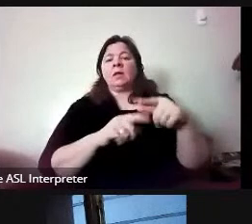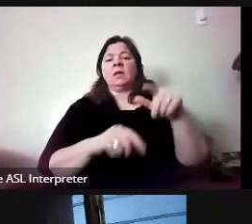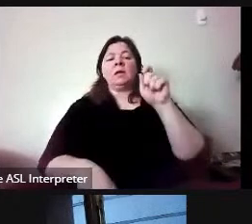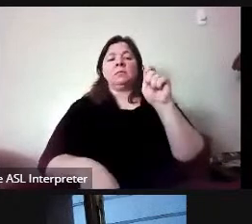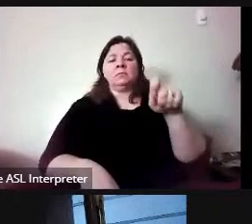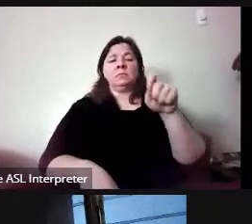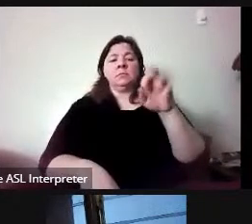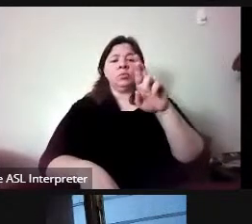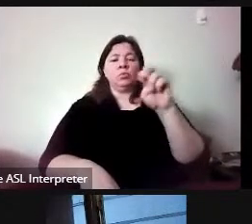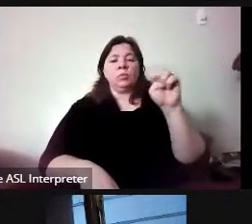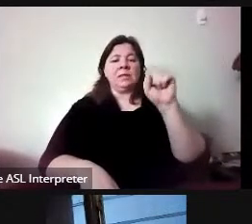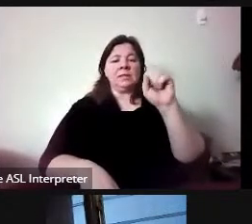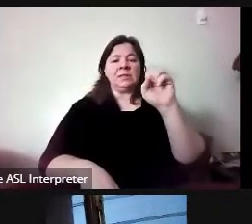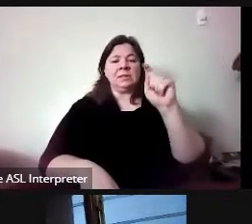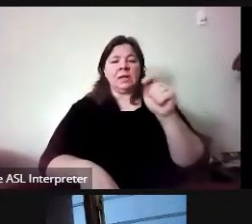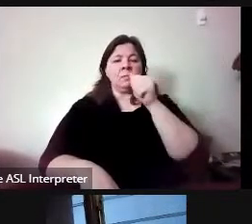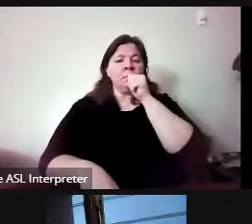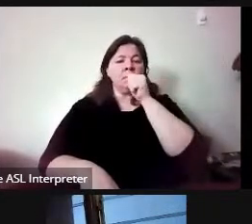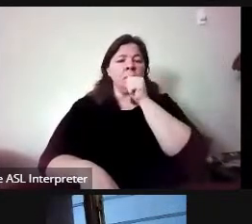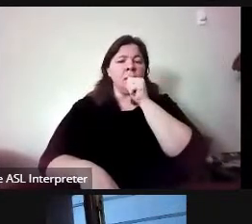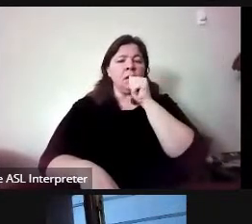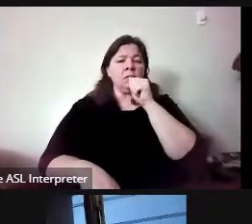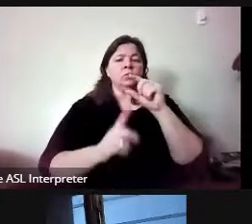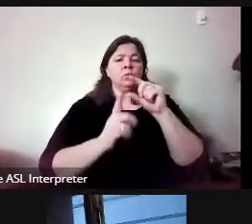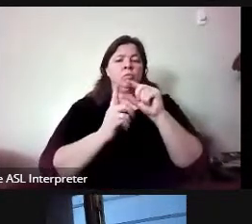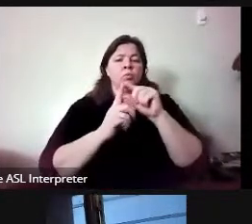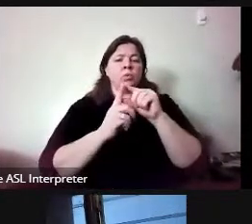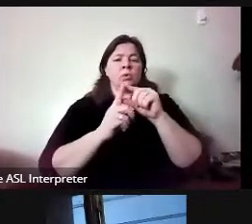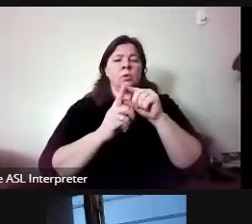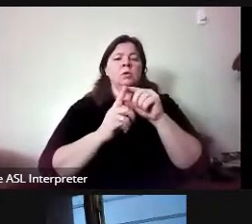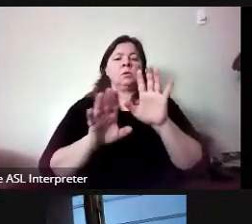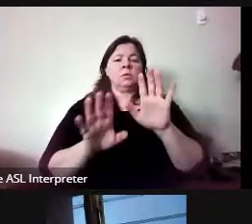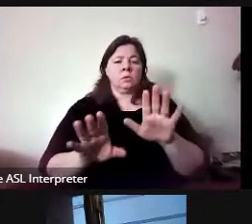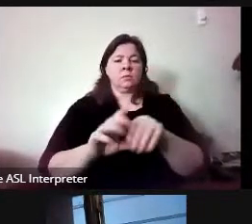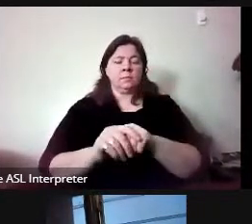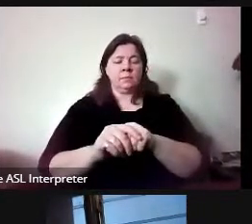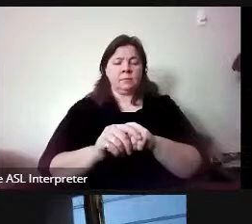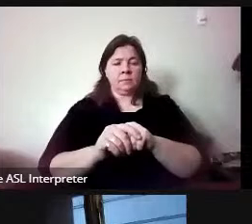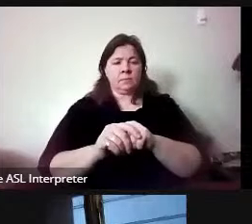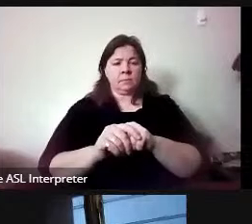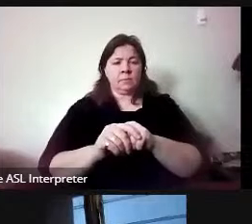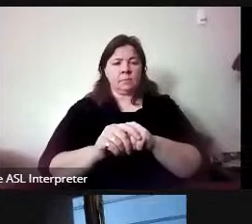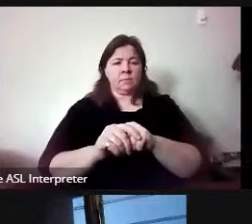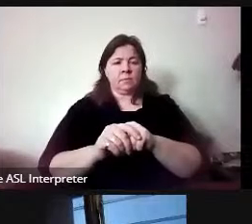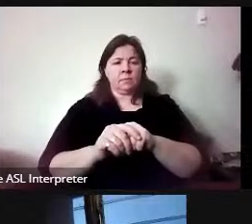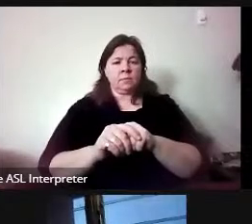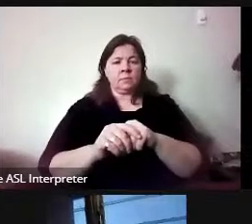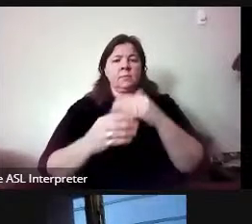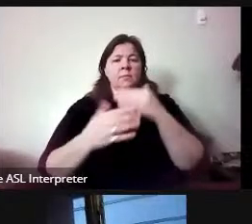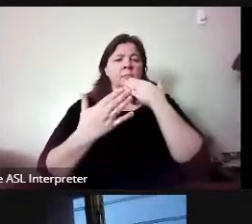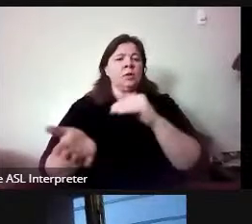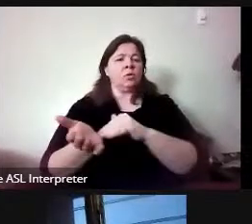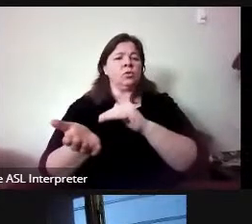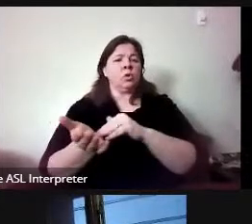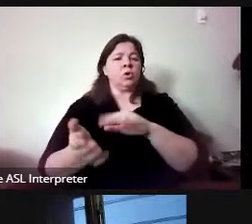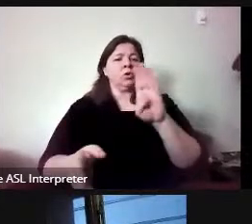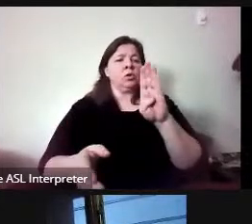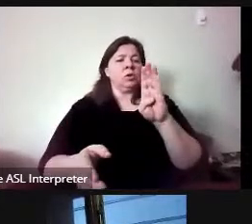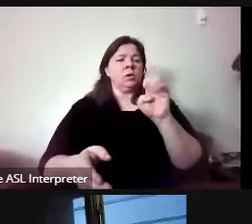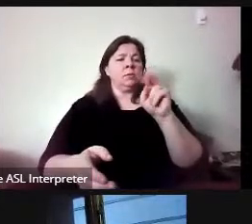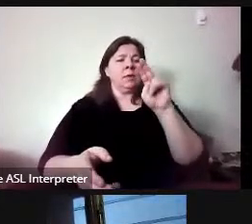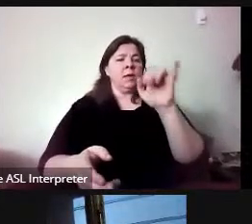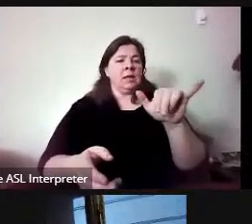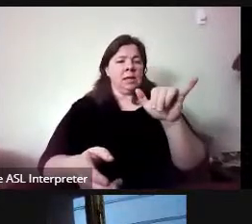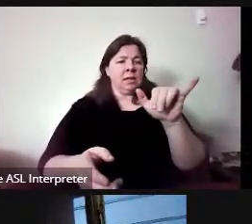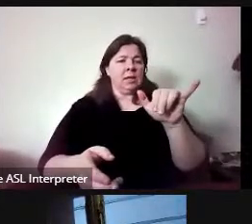But first, make sure that you've cleared your cache history. Okay. Thank you. Thank you, Dr. Benny. Yes, that has been an issue